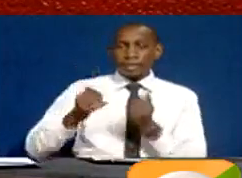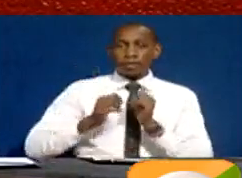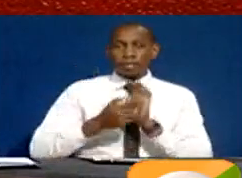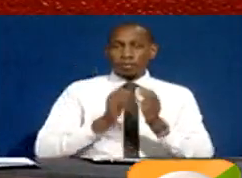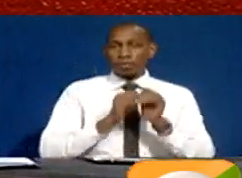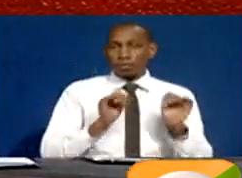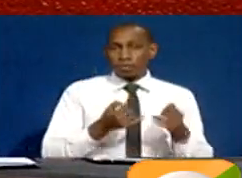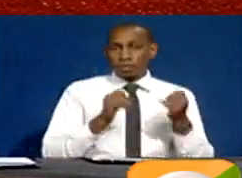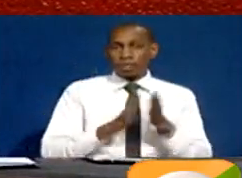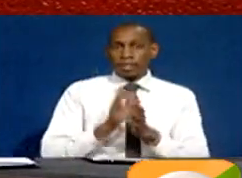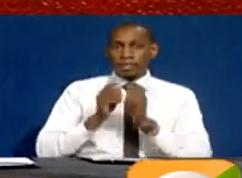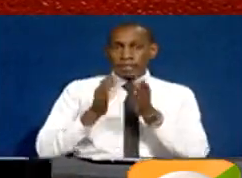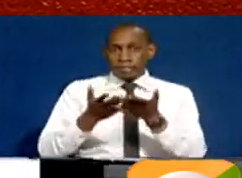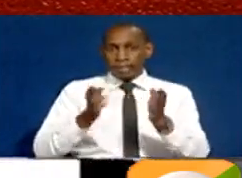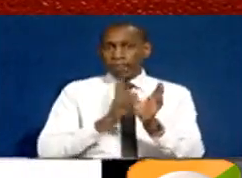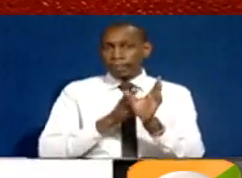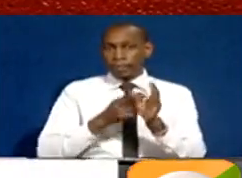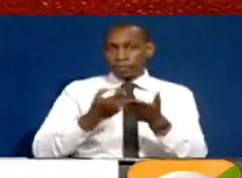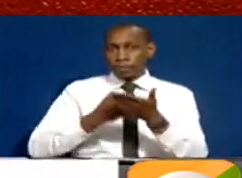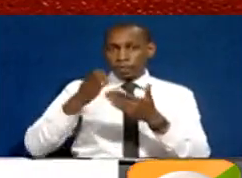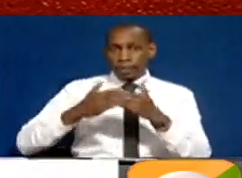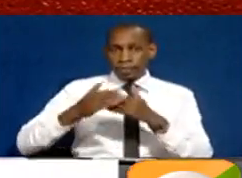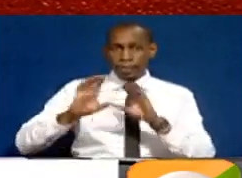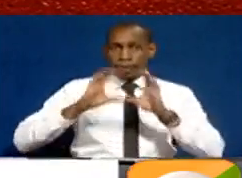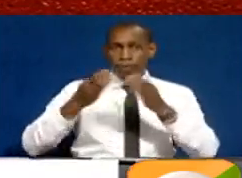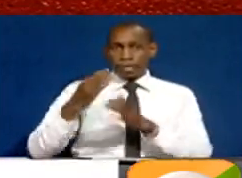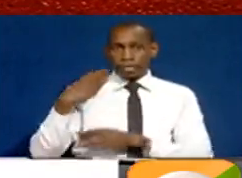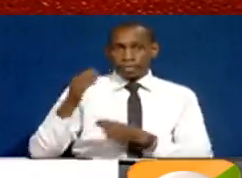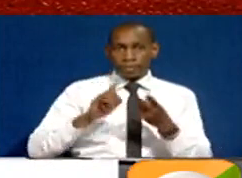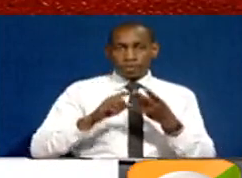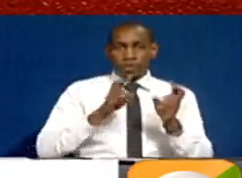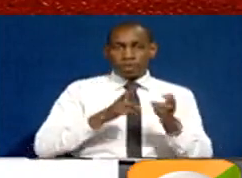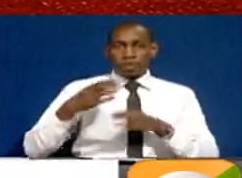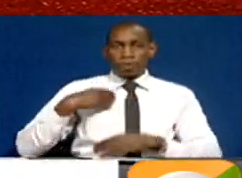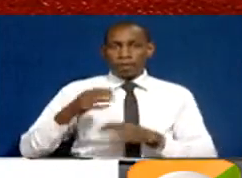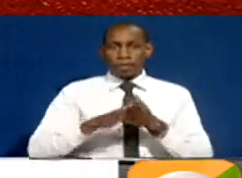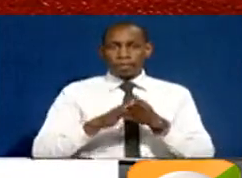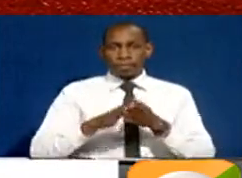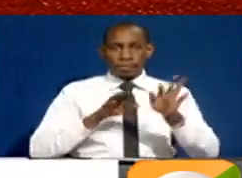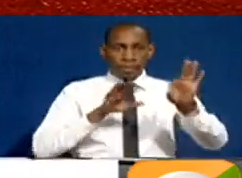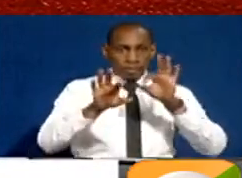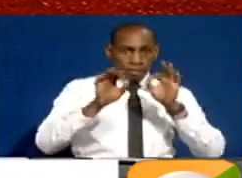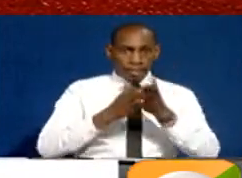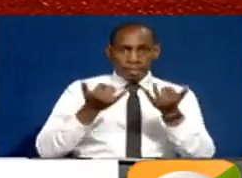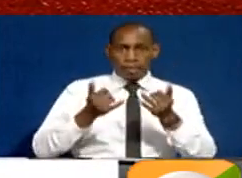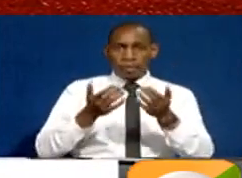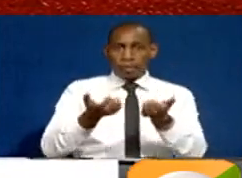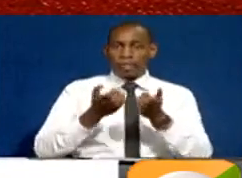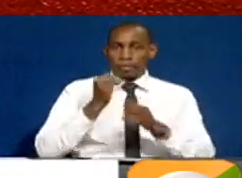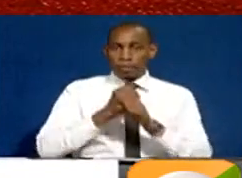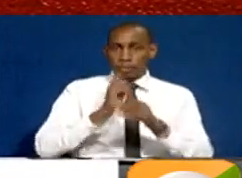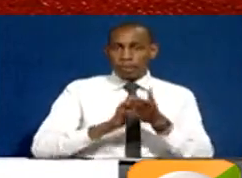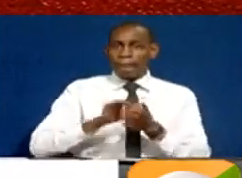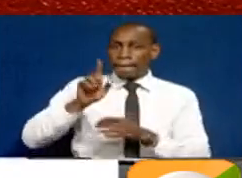Onto sports news. And athletes participating in this weekend's World Championships and Commonwealth Games trials will be required to